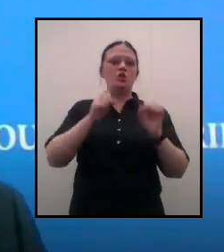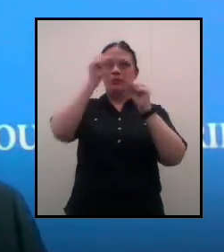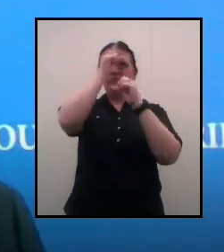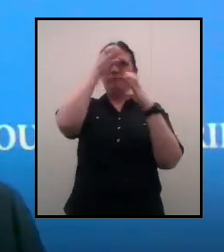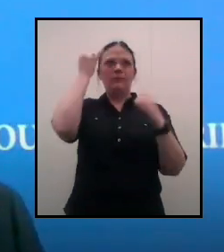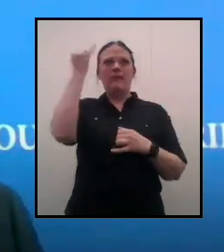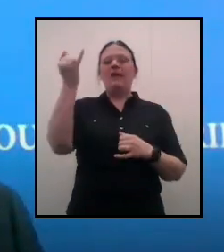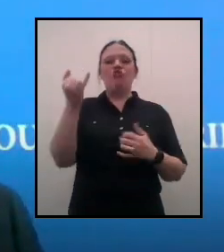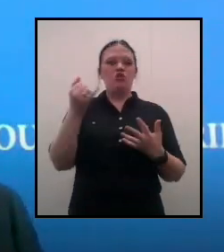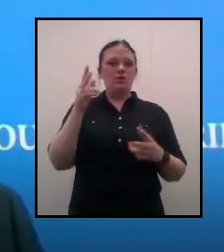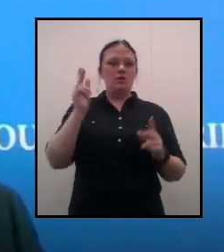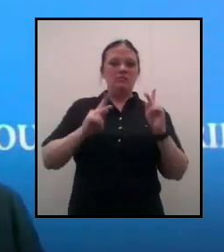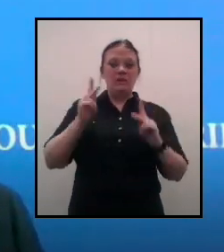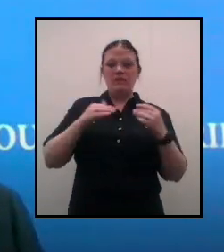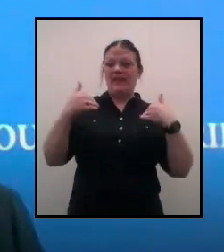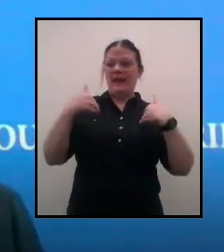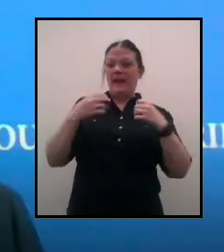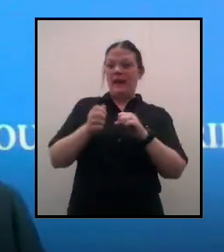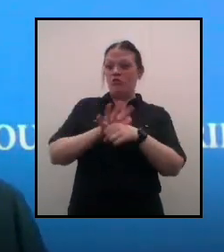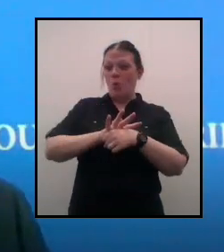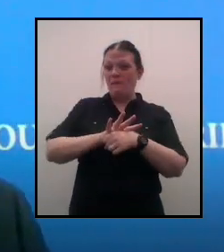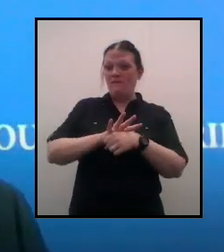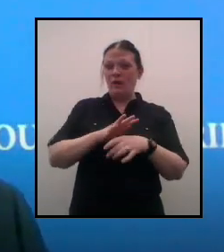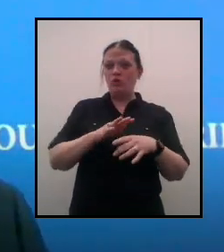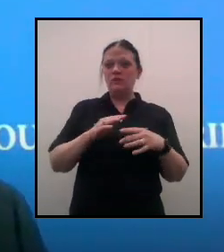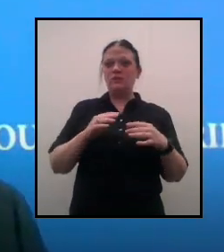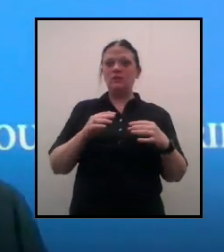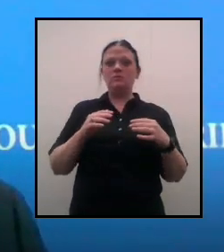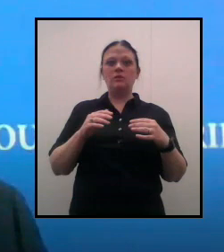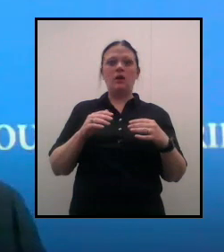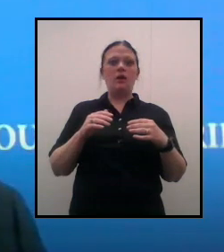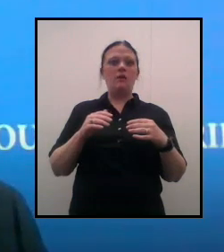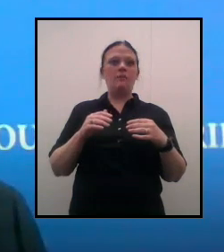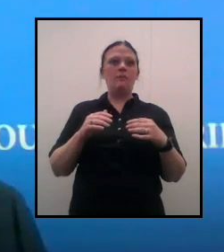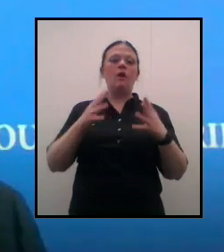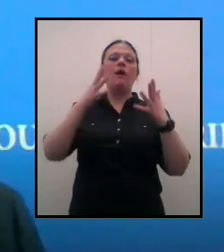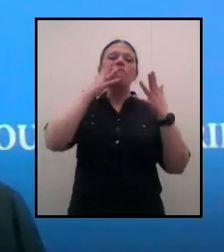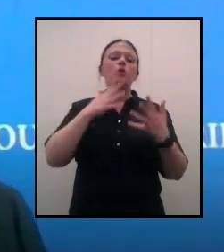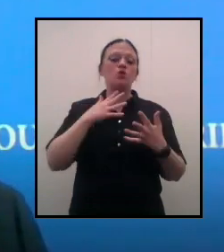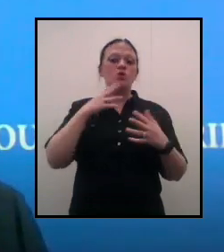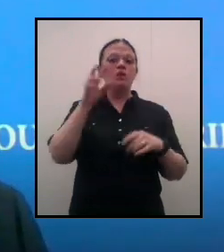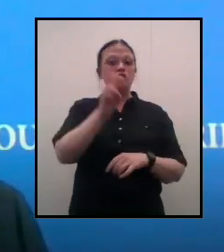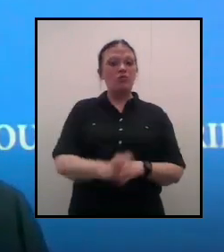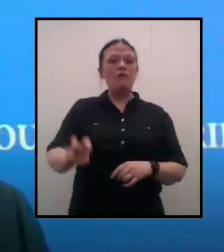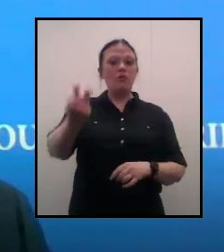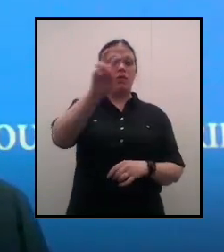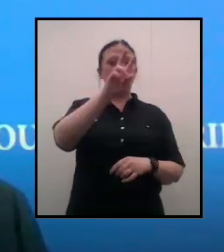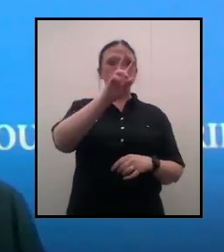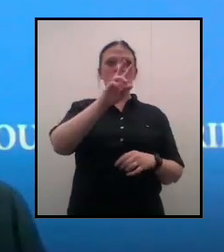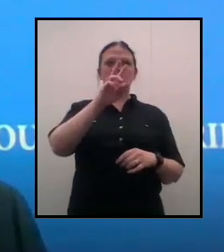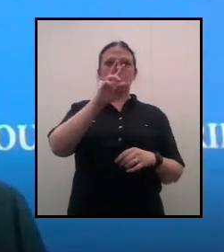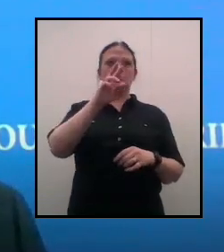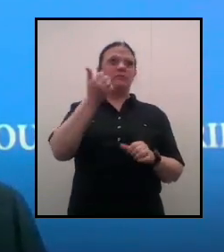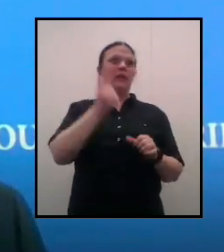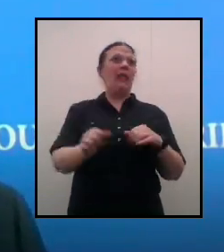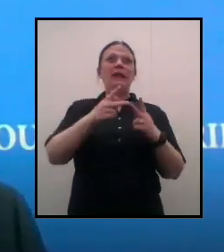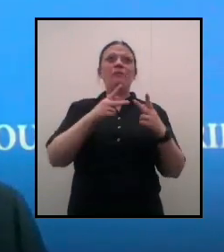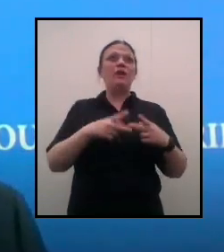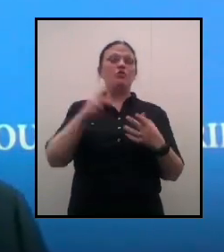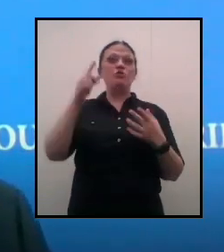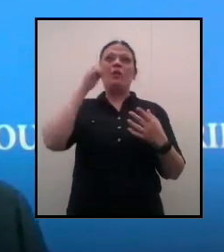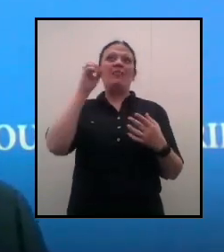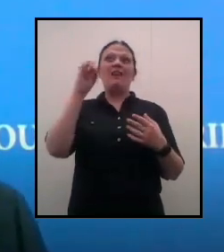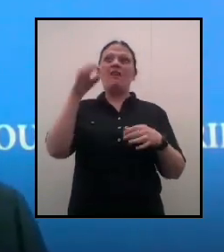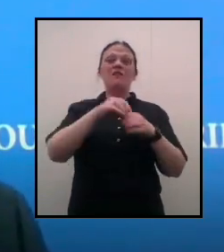all likelihood, people who've had the coronavirus have unfortunately traveled to pretty much every place you can think of in our